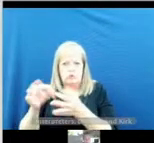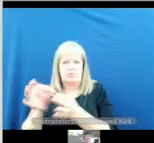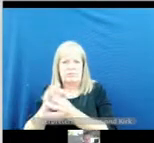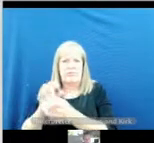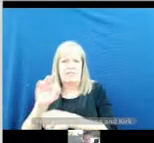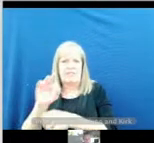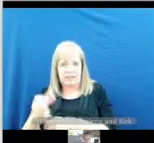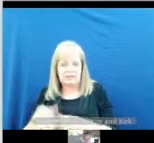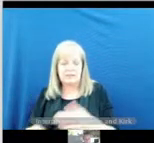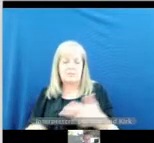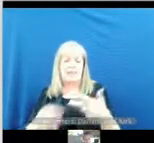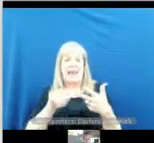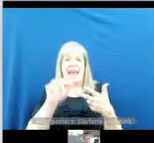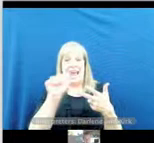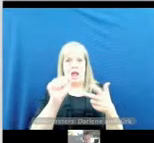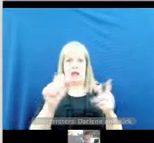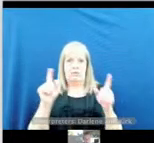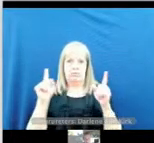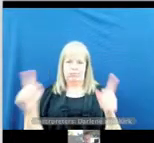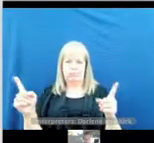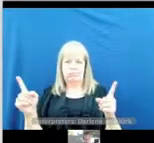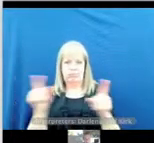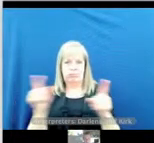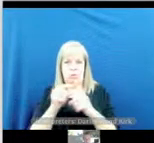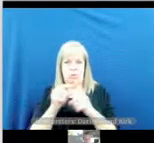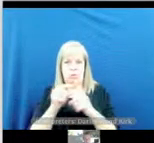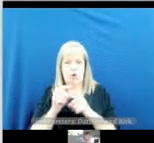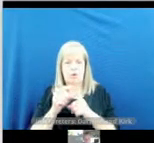A is the long one. It stands for